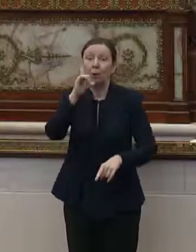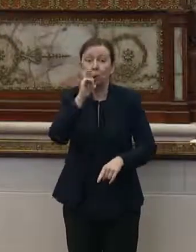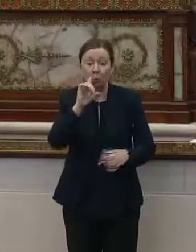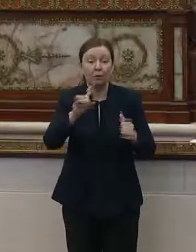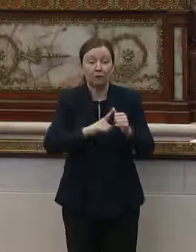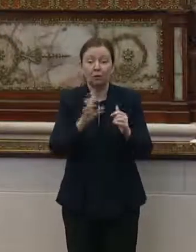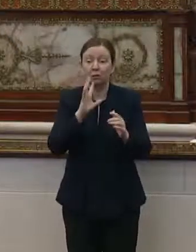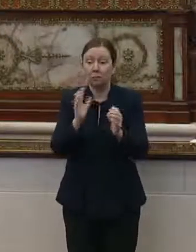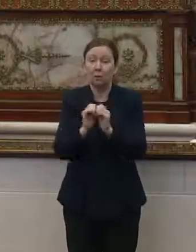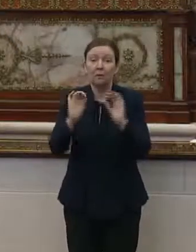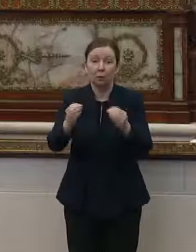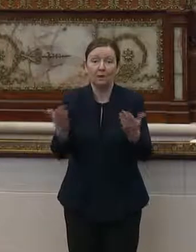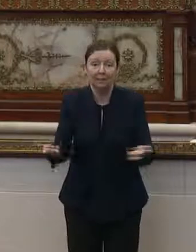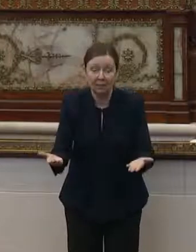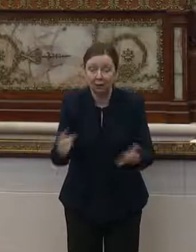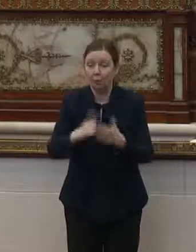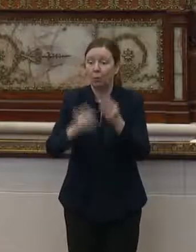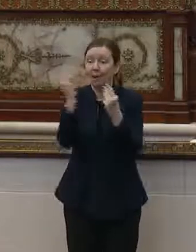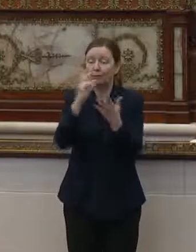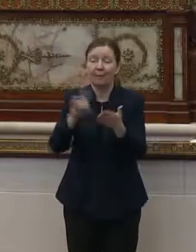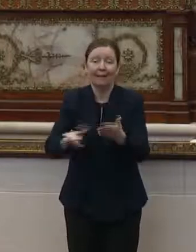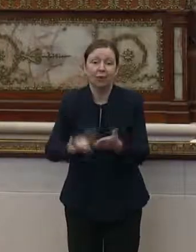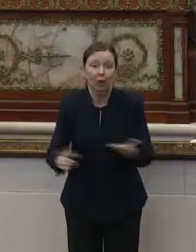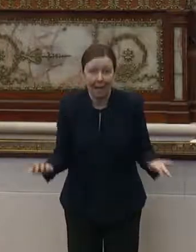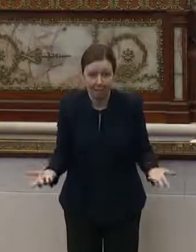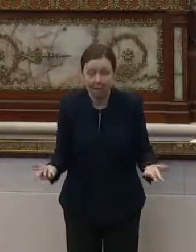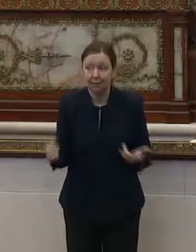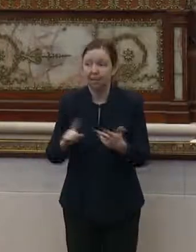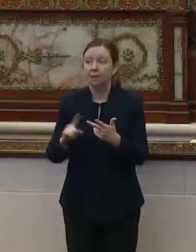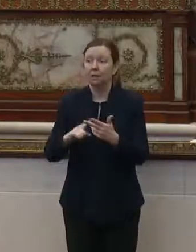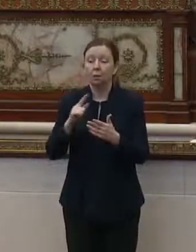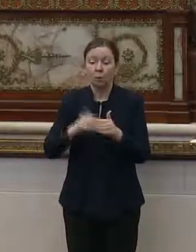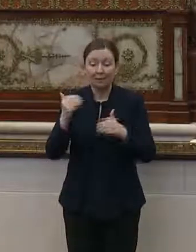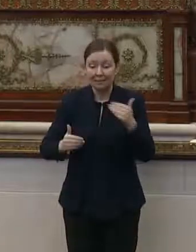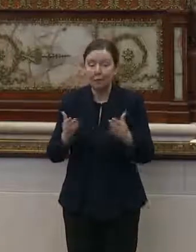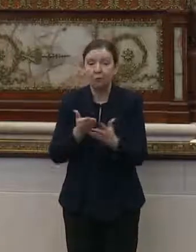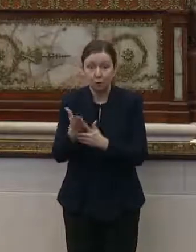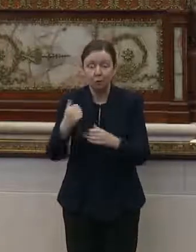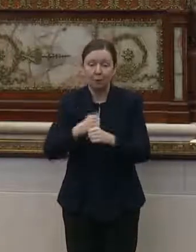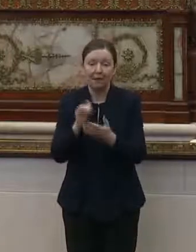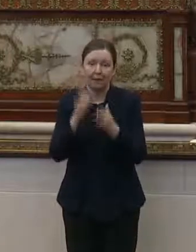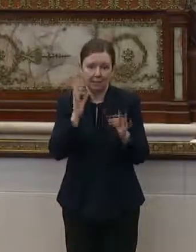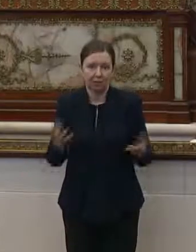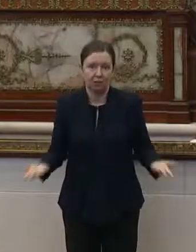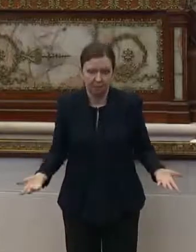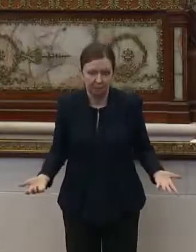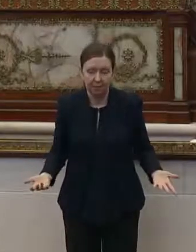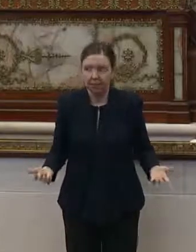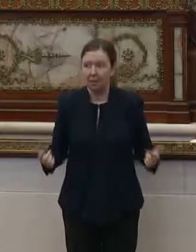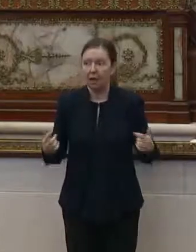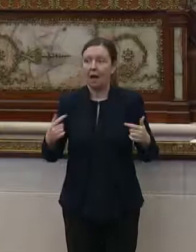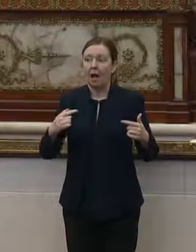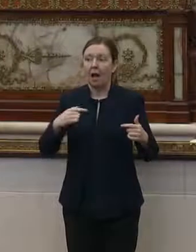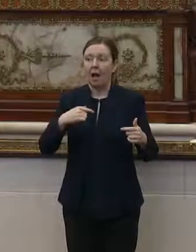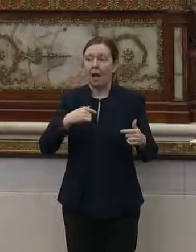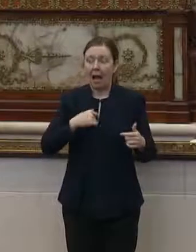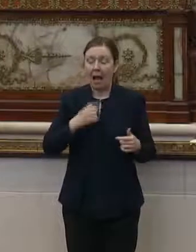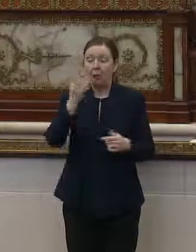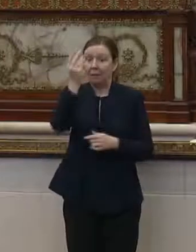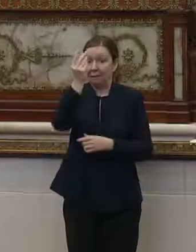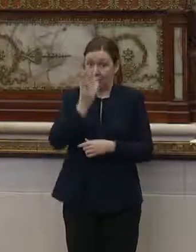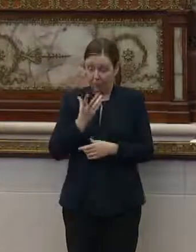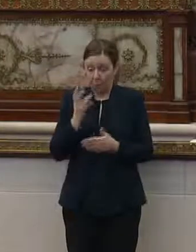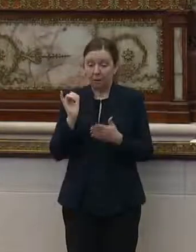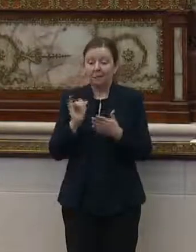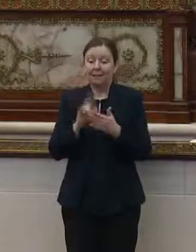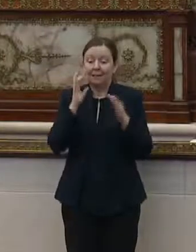spoke to this organization? What information did they look at? What steps did they go through to make this decision? I was informed that the